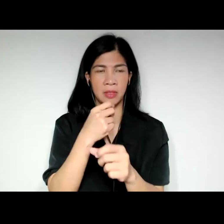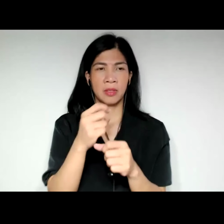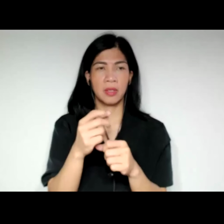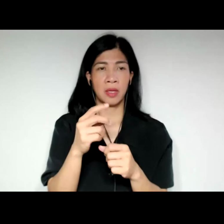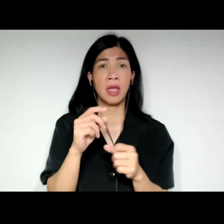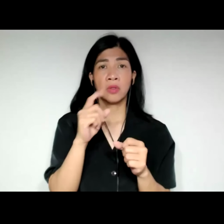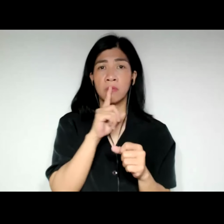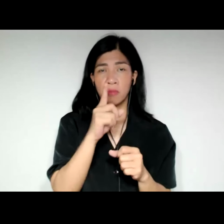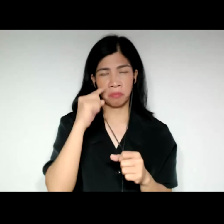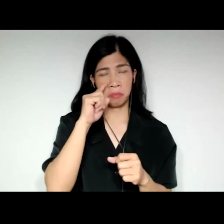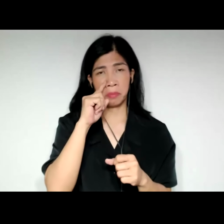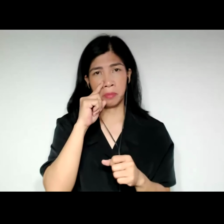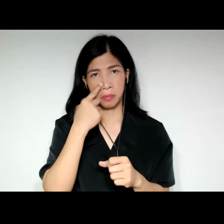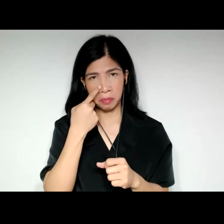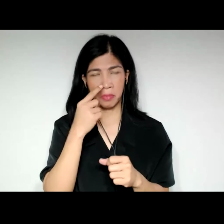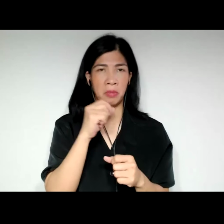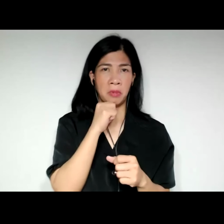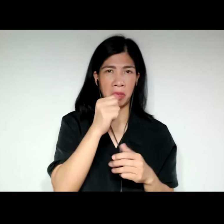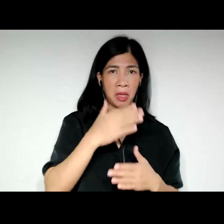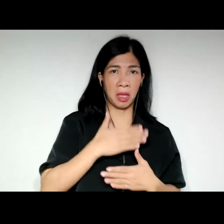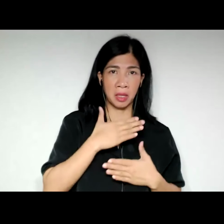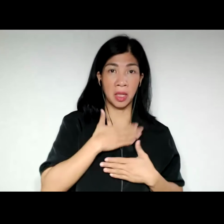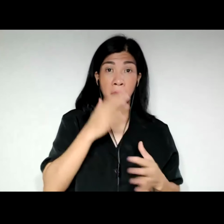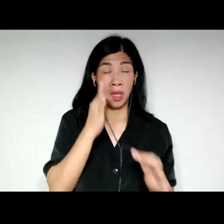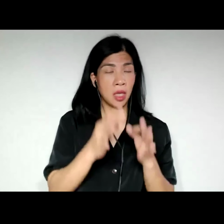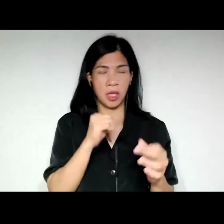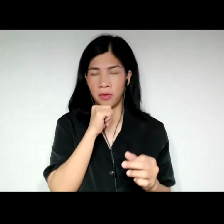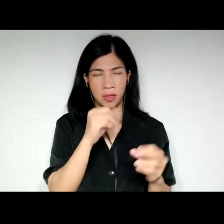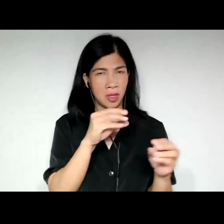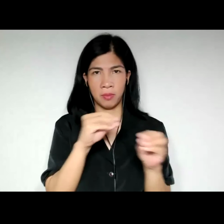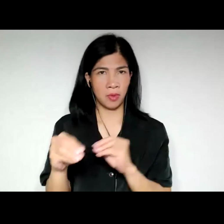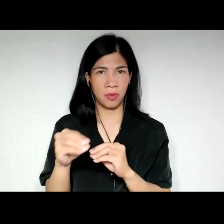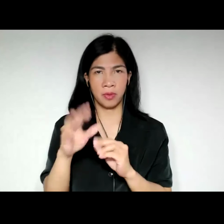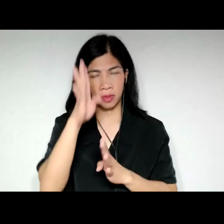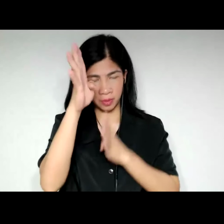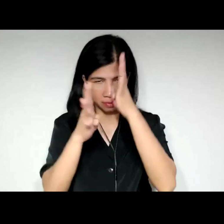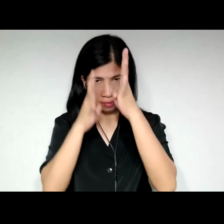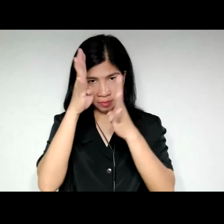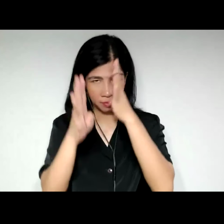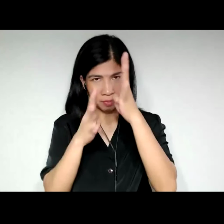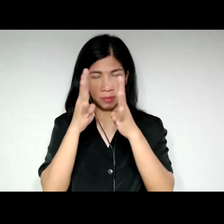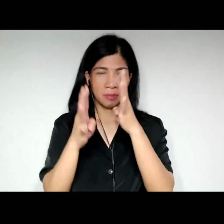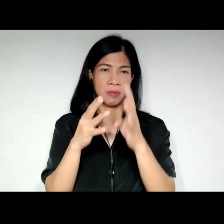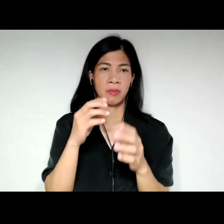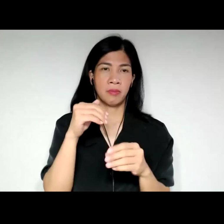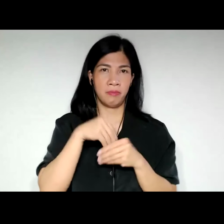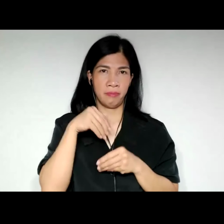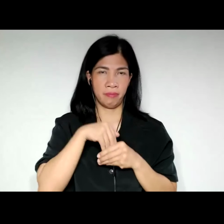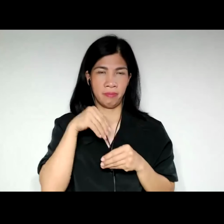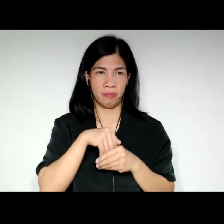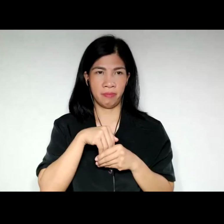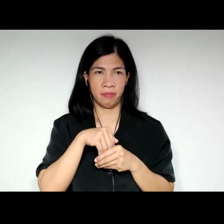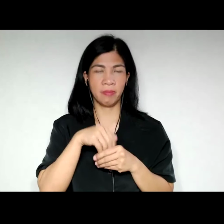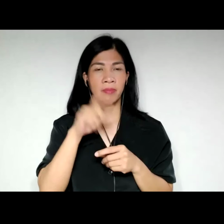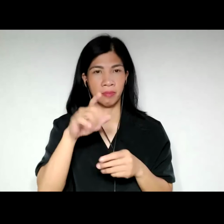bored and you become unhappy when you are not mobilizing the creativity and the dynamism that is within us, and share